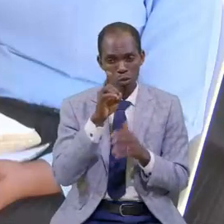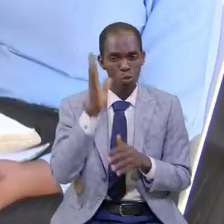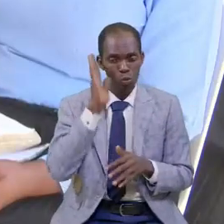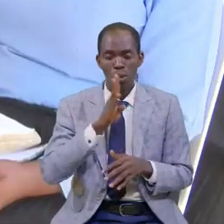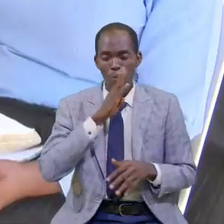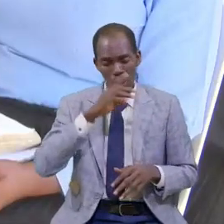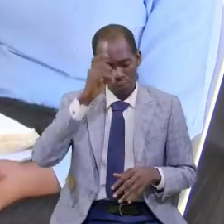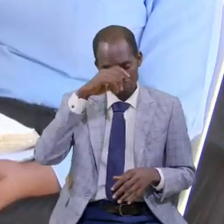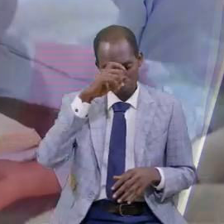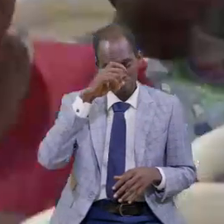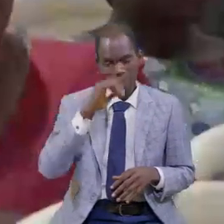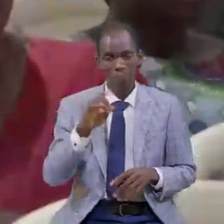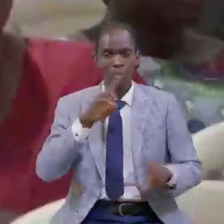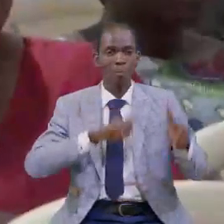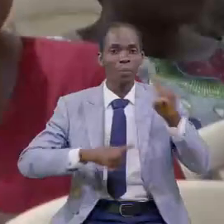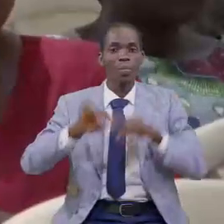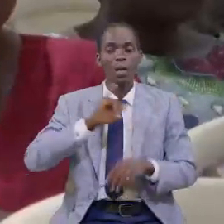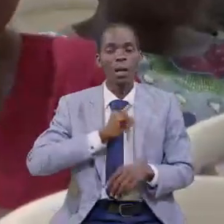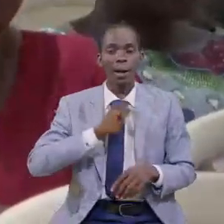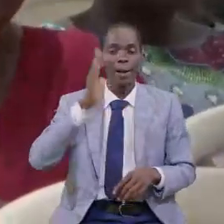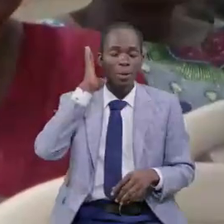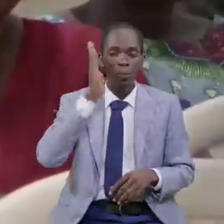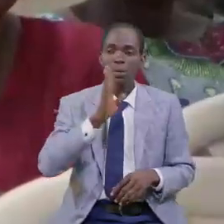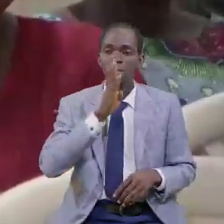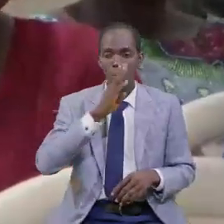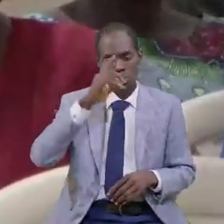I will be wise.